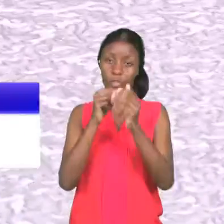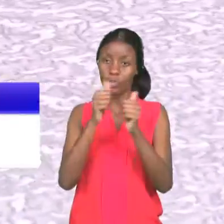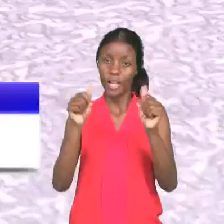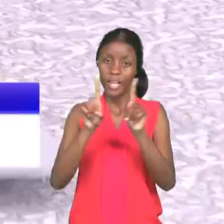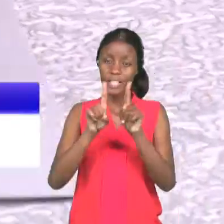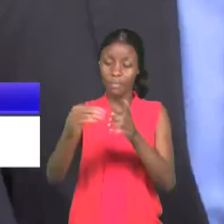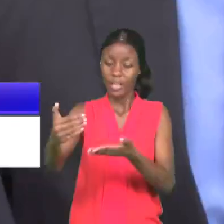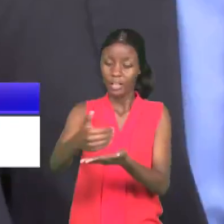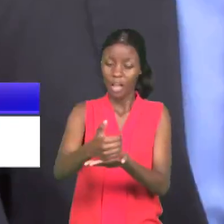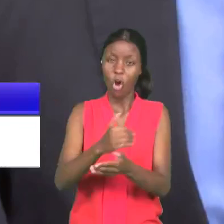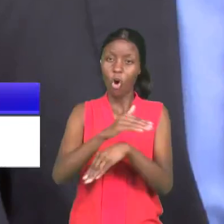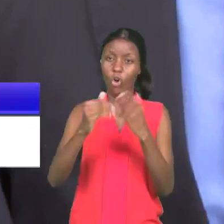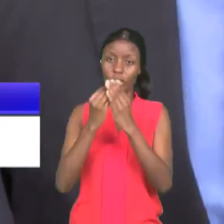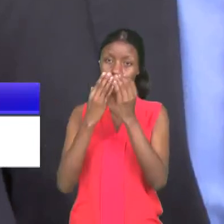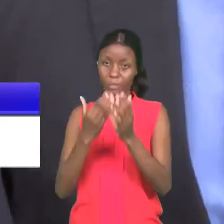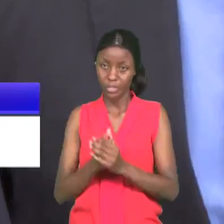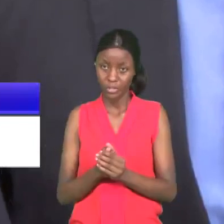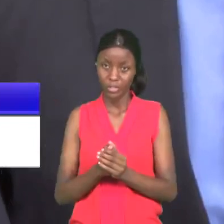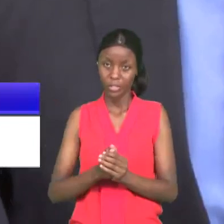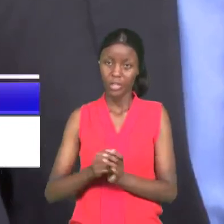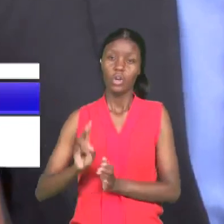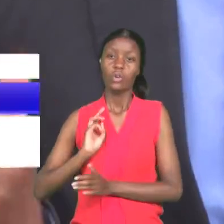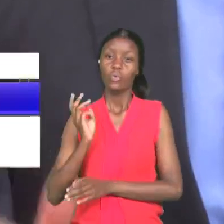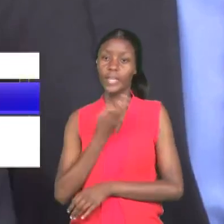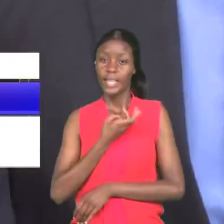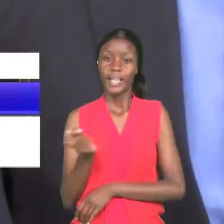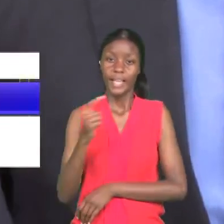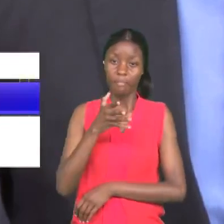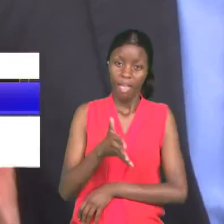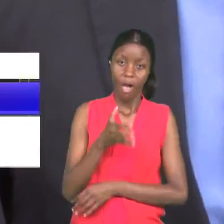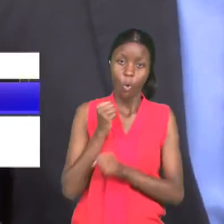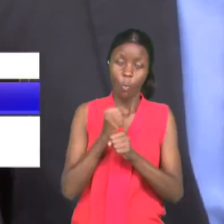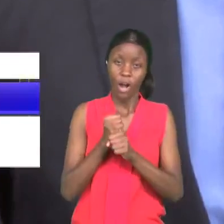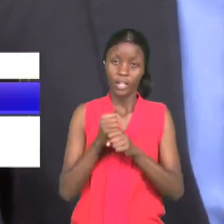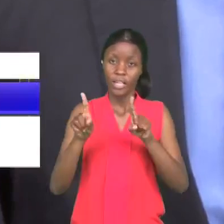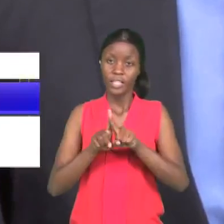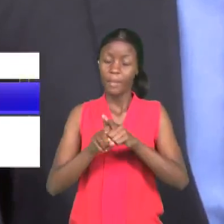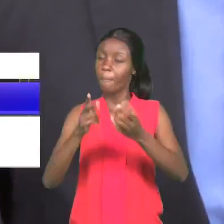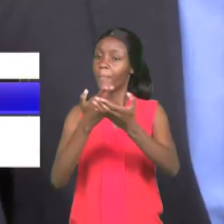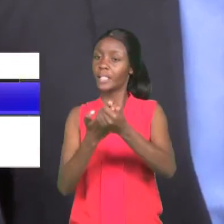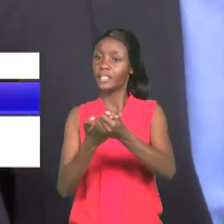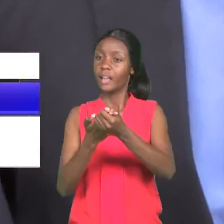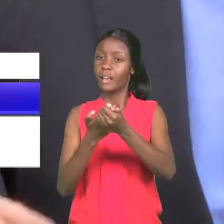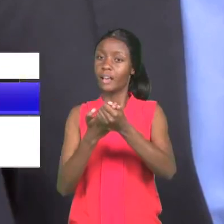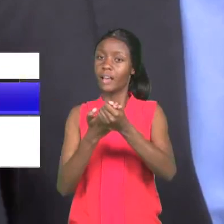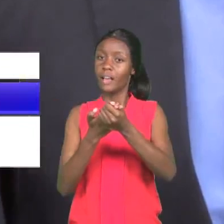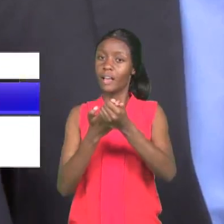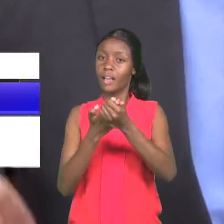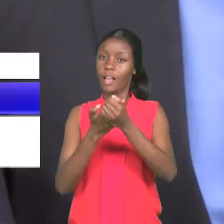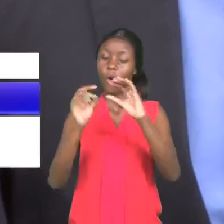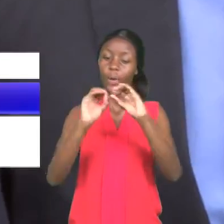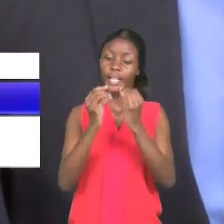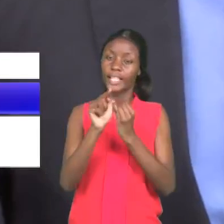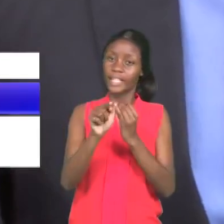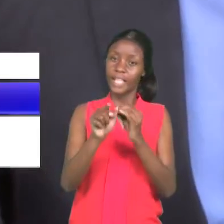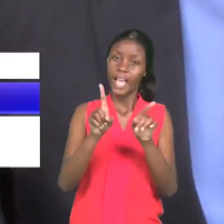data collection. Ours is really to come and work as a partner with an organization